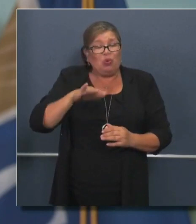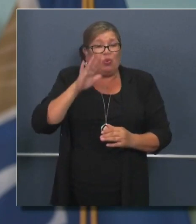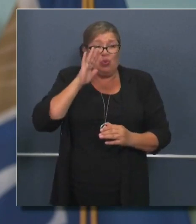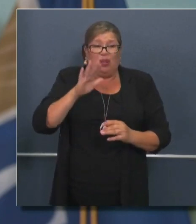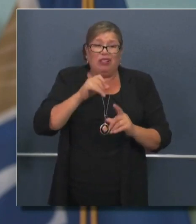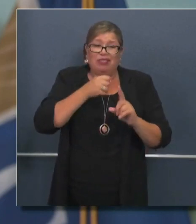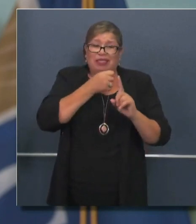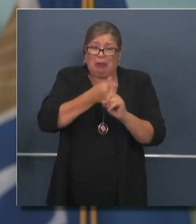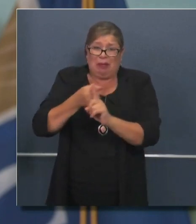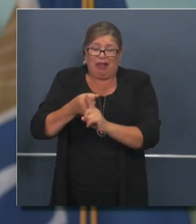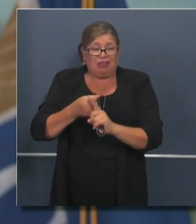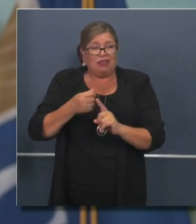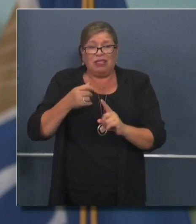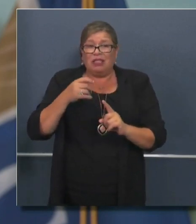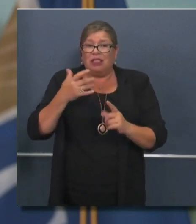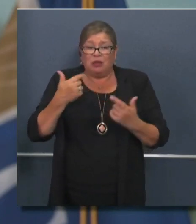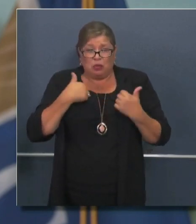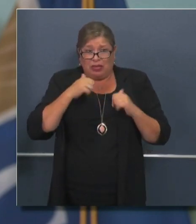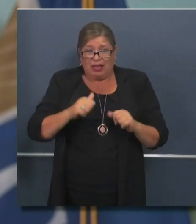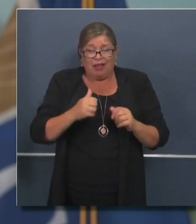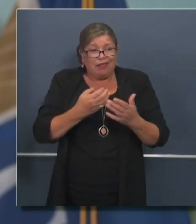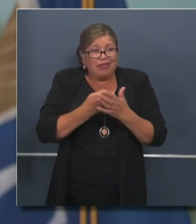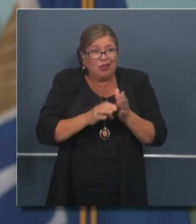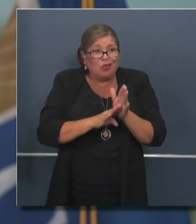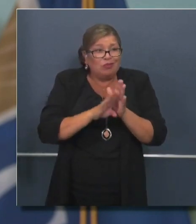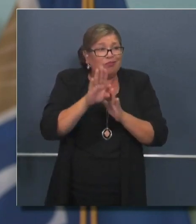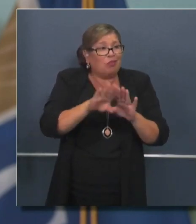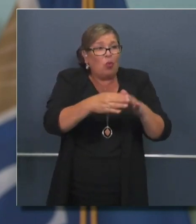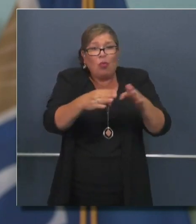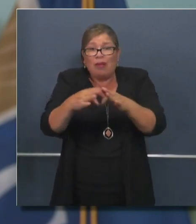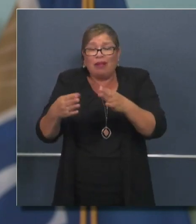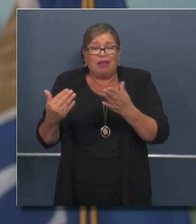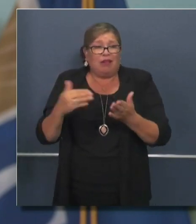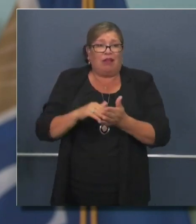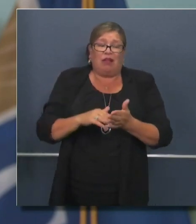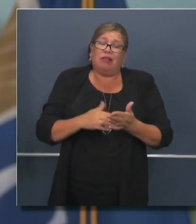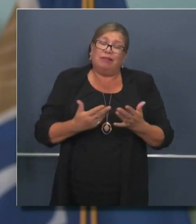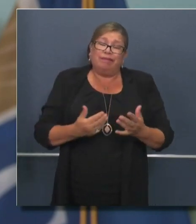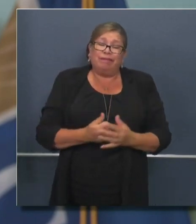this will have on our ability to reopen our economy and